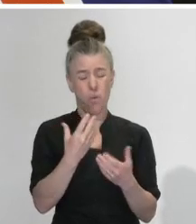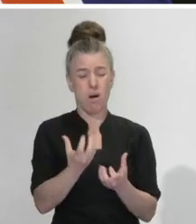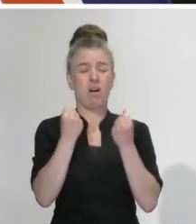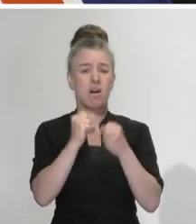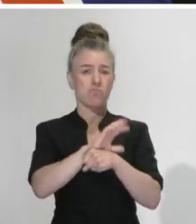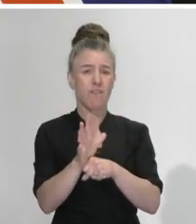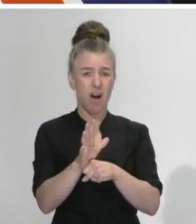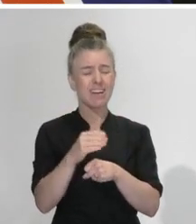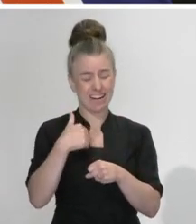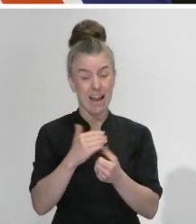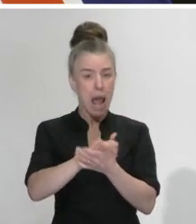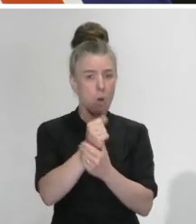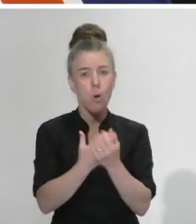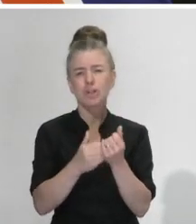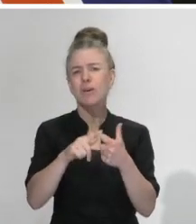your